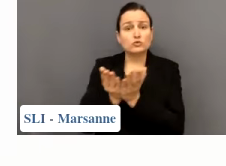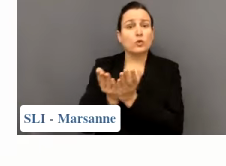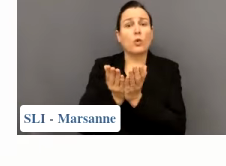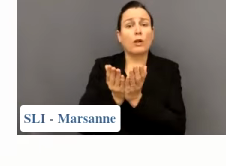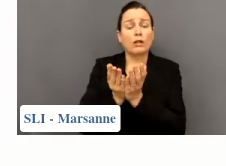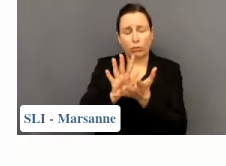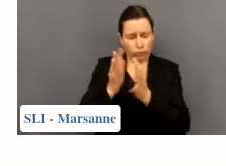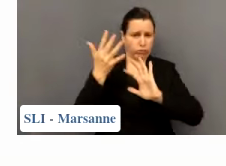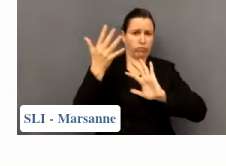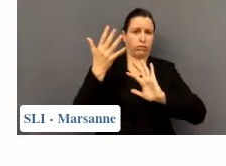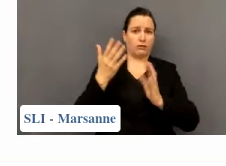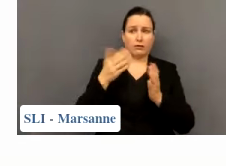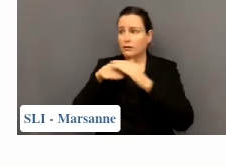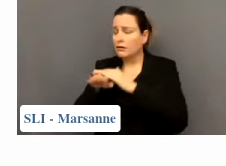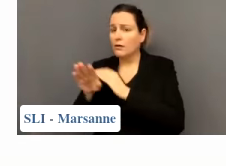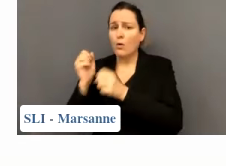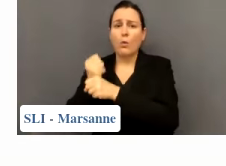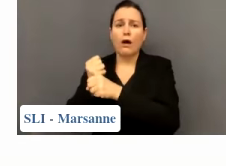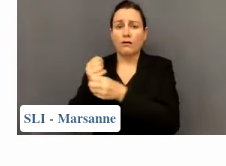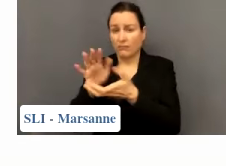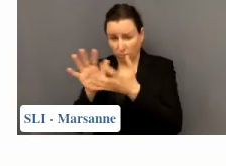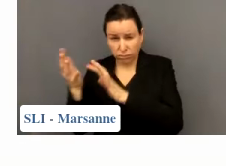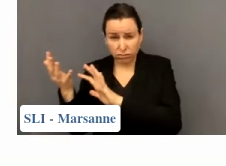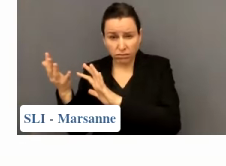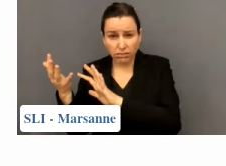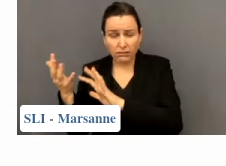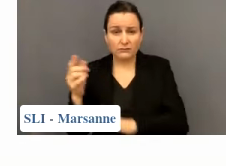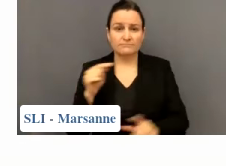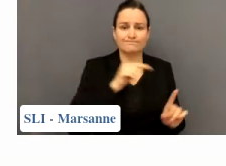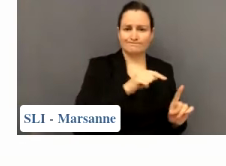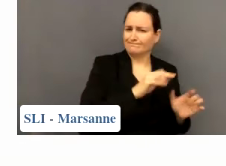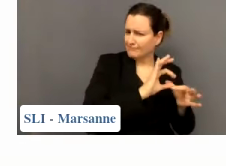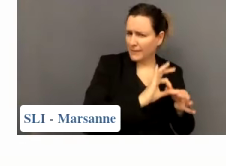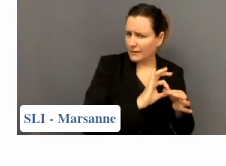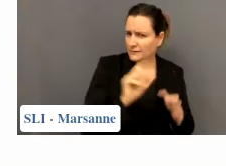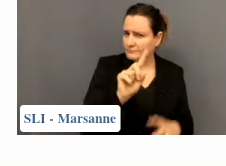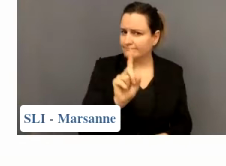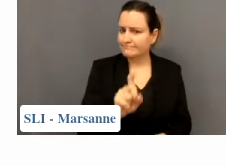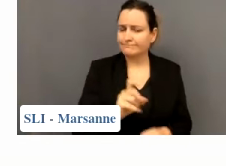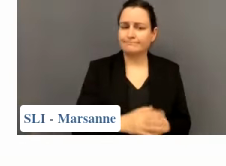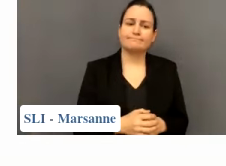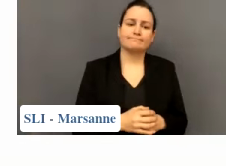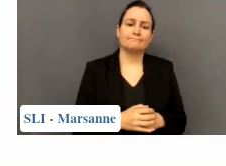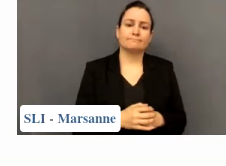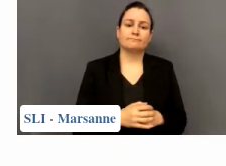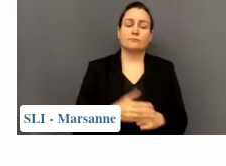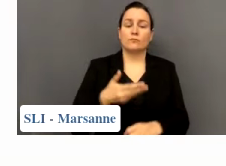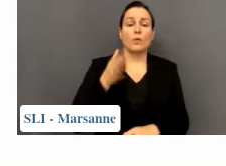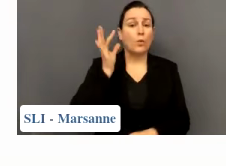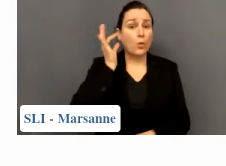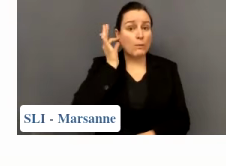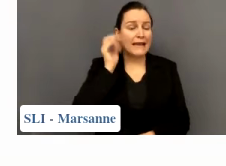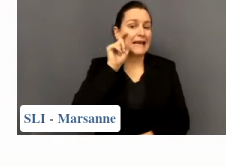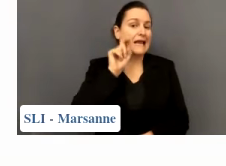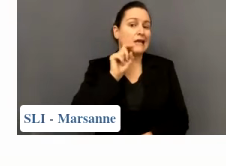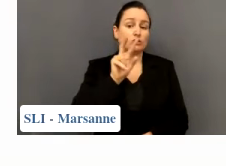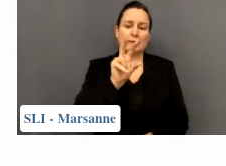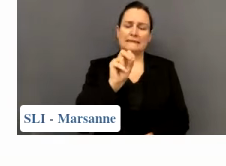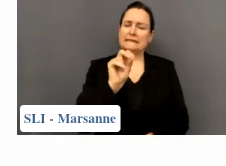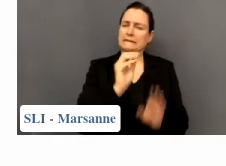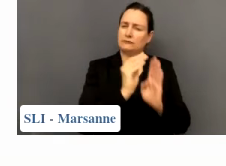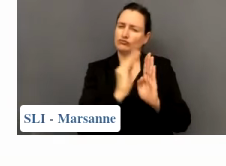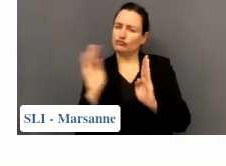study's findings on the prevalence of violence as high as over 50% for women in their 20s gained headlines across the country, a